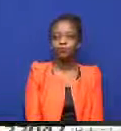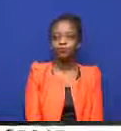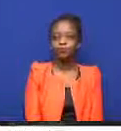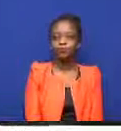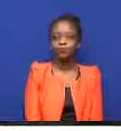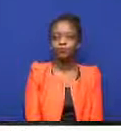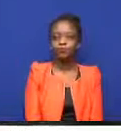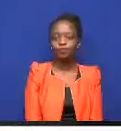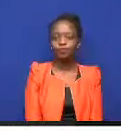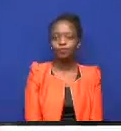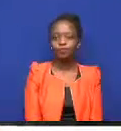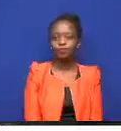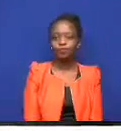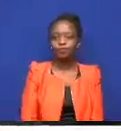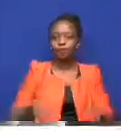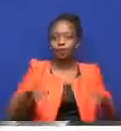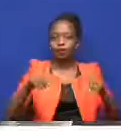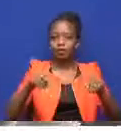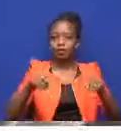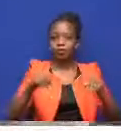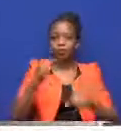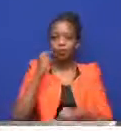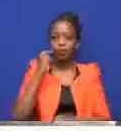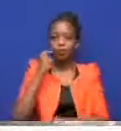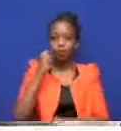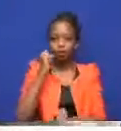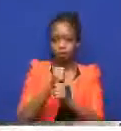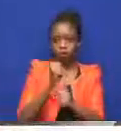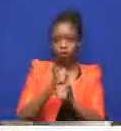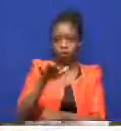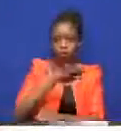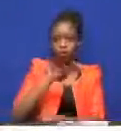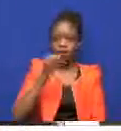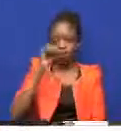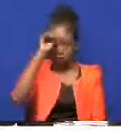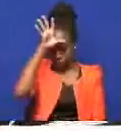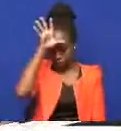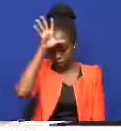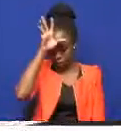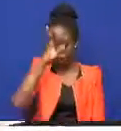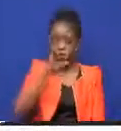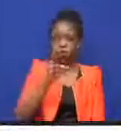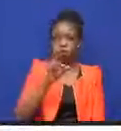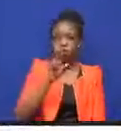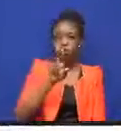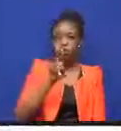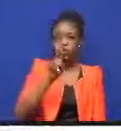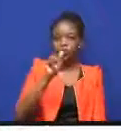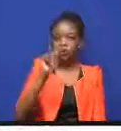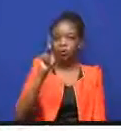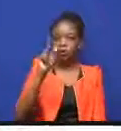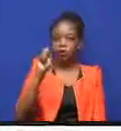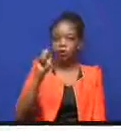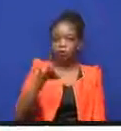In the middle of a dusty workshop in Kiambu's Ruaka Estate,